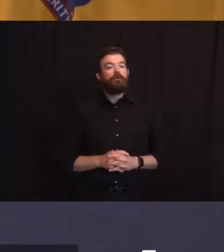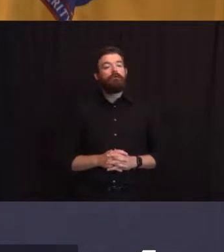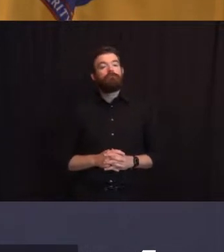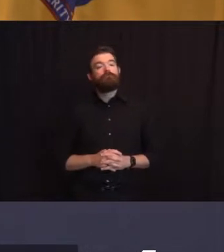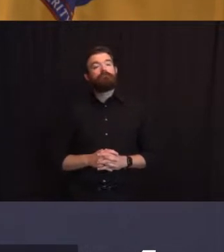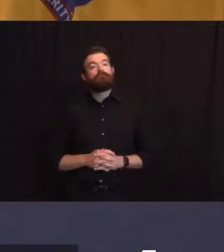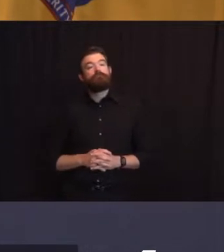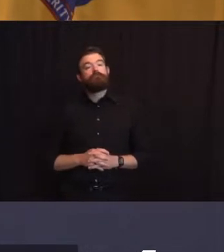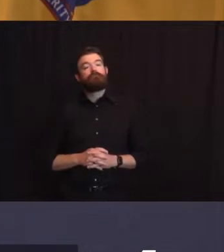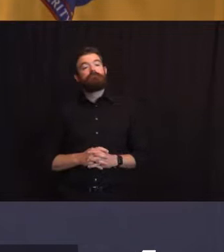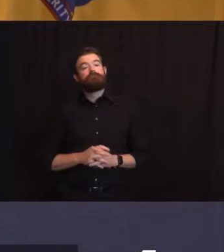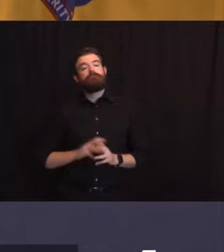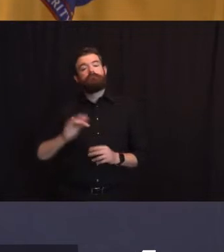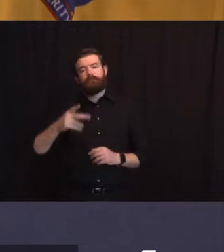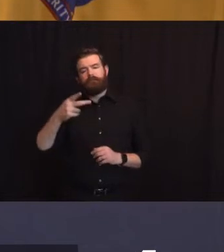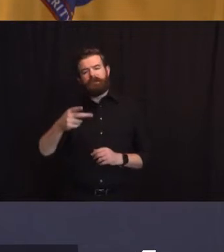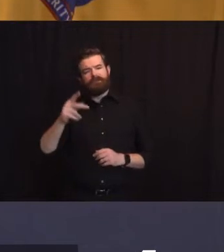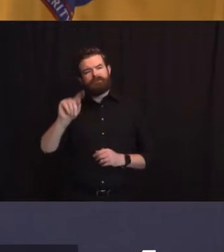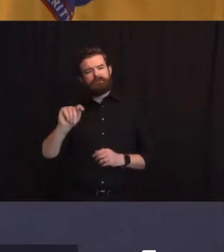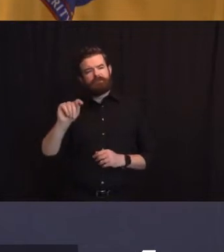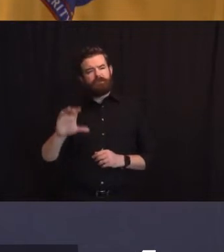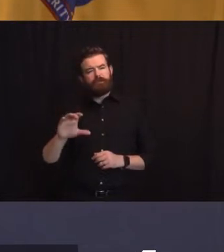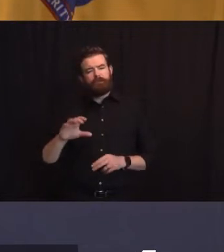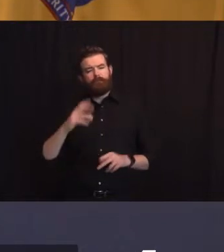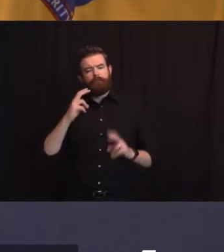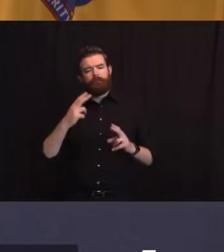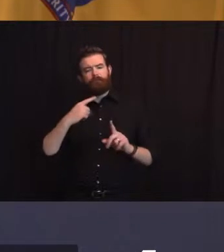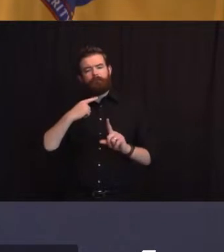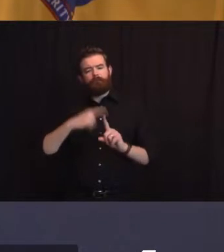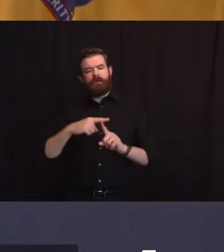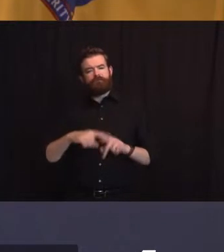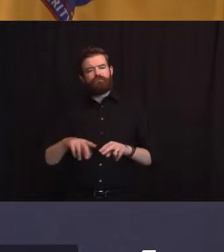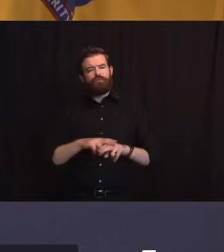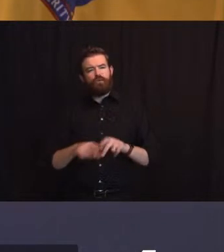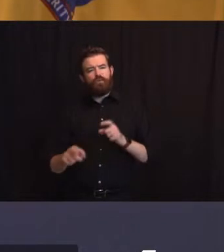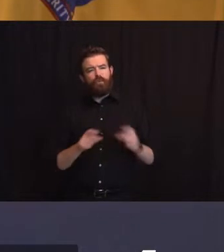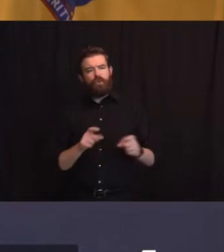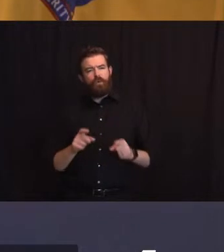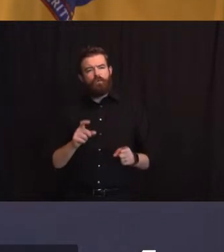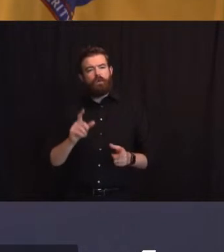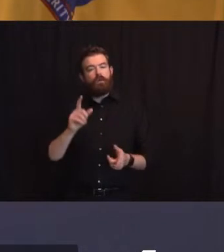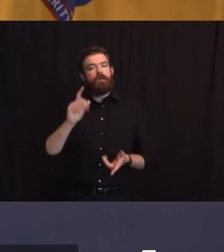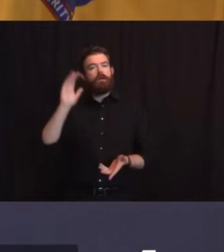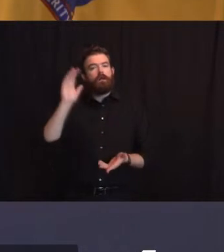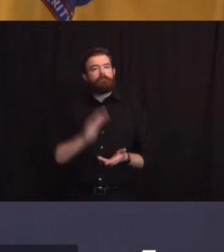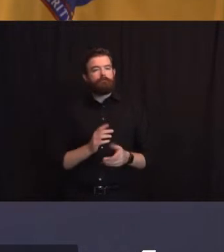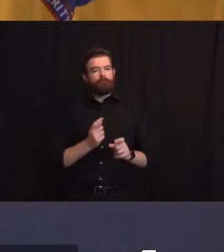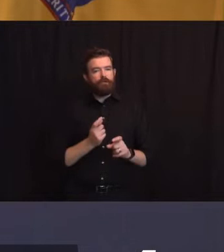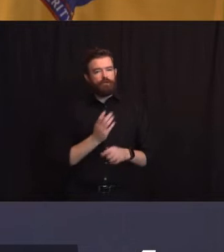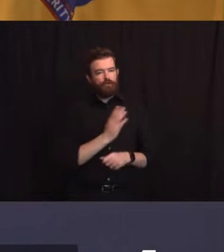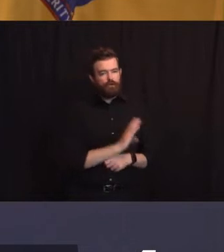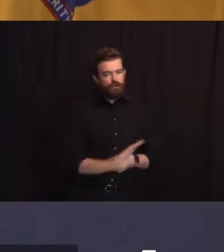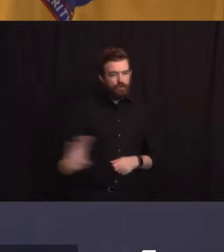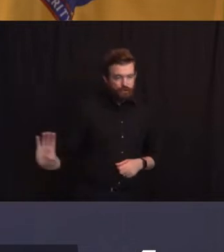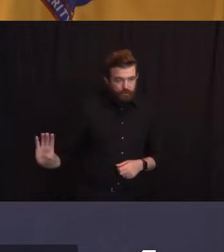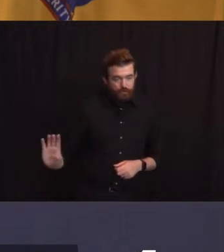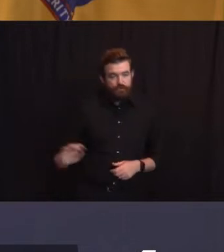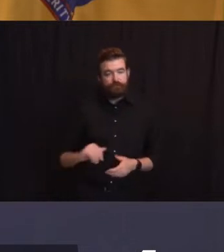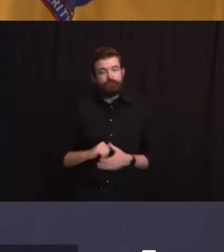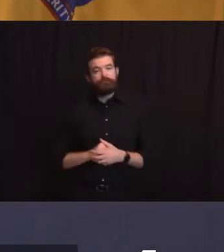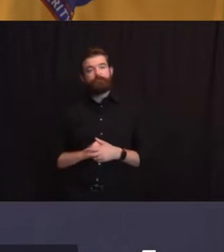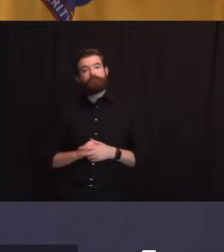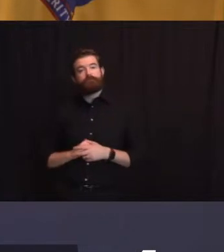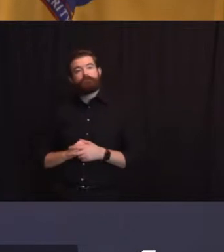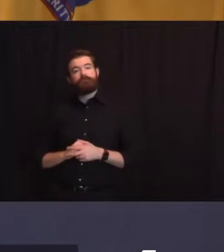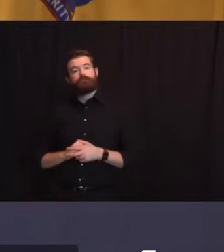that has a sufficient amount of engineers that allows us to avoid the stuff, particularly as you'll recall, we saw a lot of in the